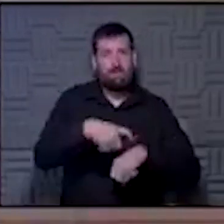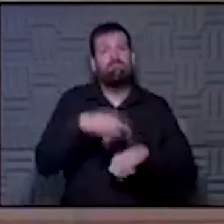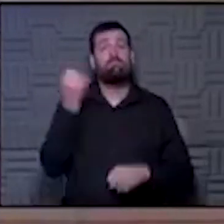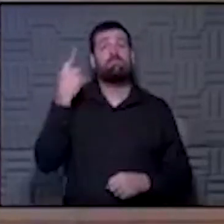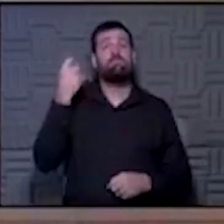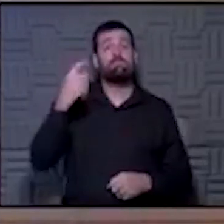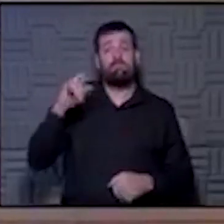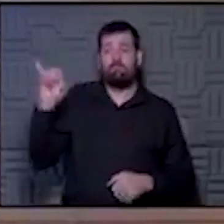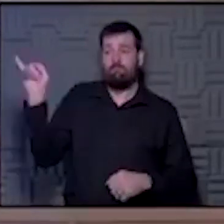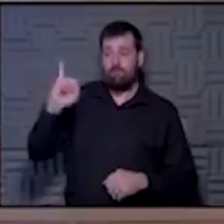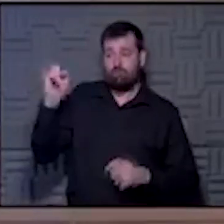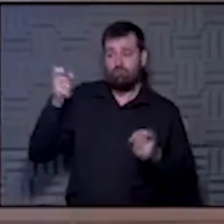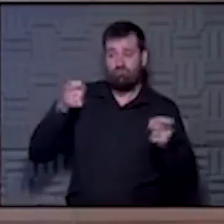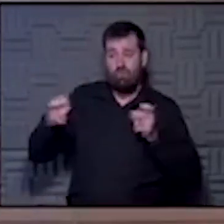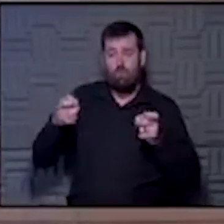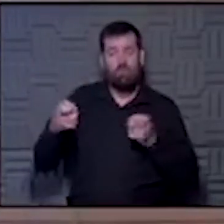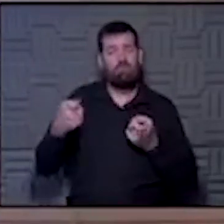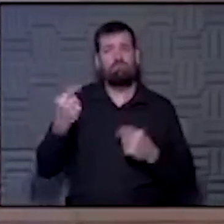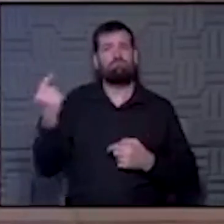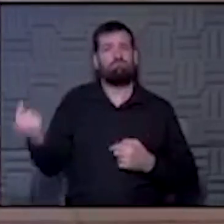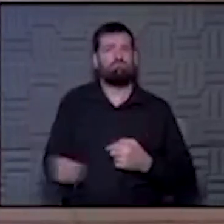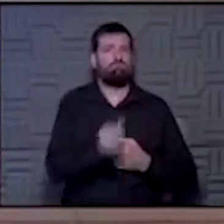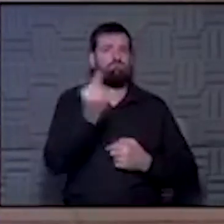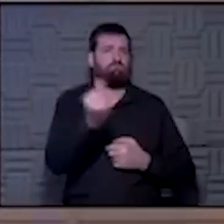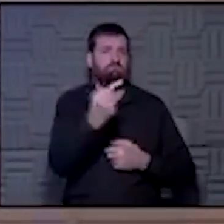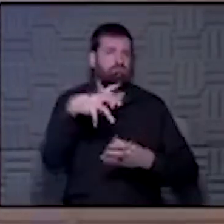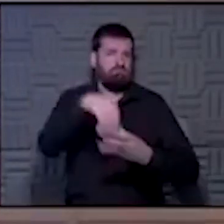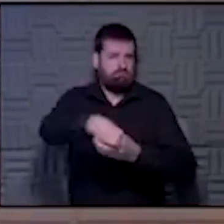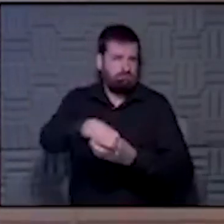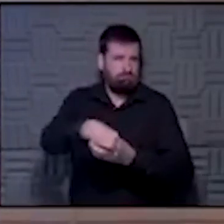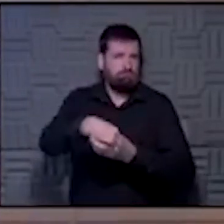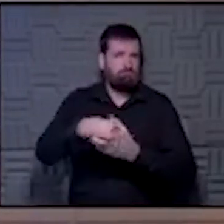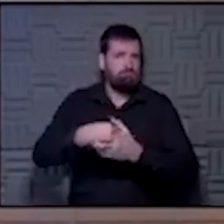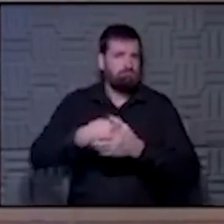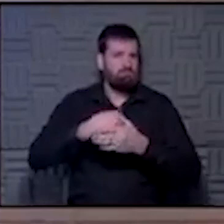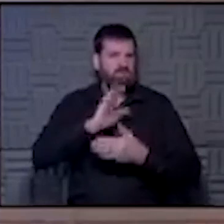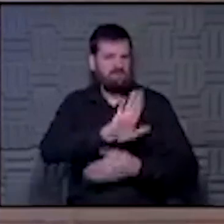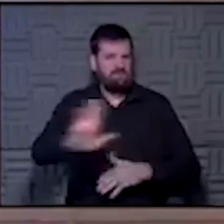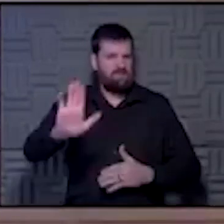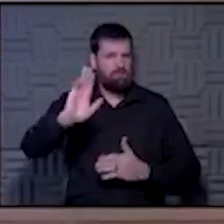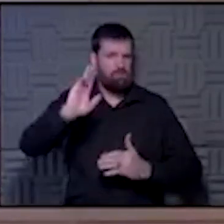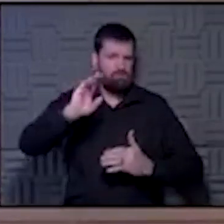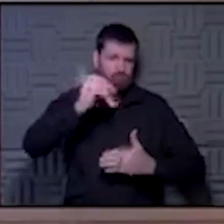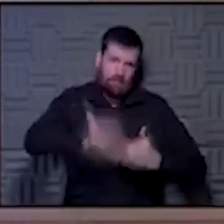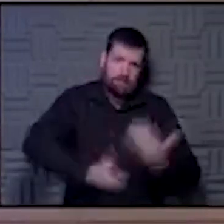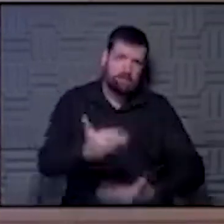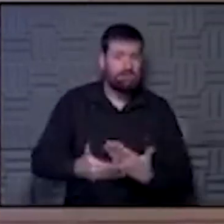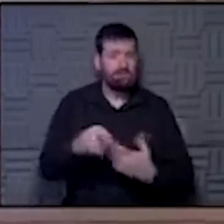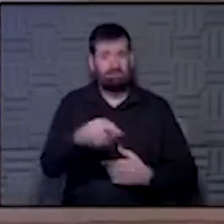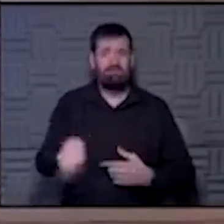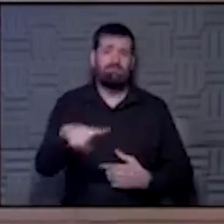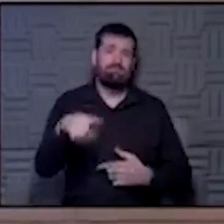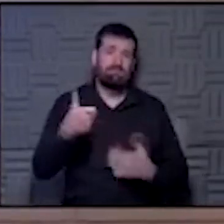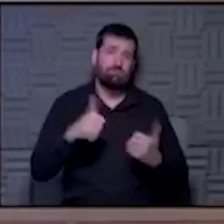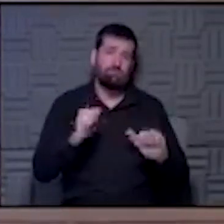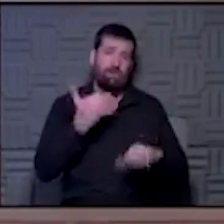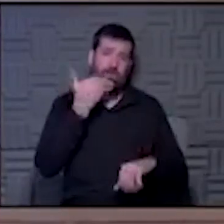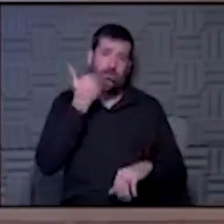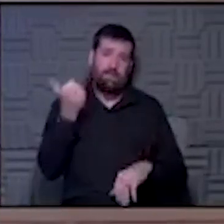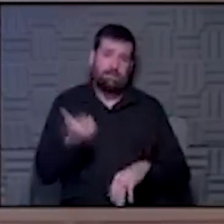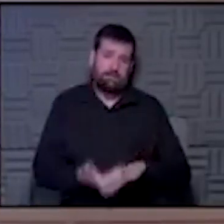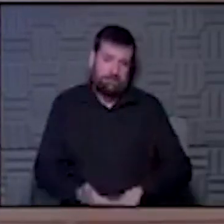been a part of the regulatory process in the facilities, and they are really doing their best to ramp up